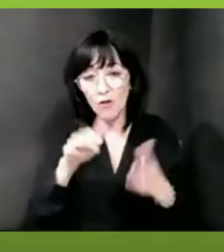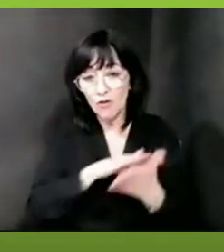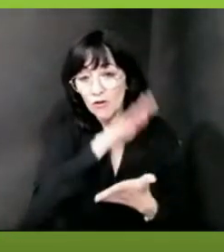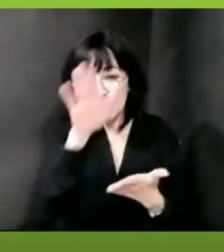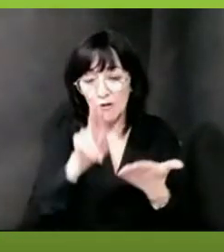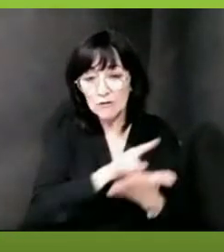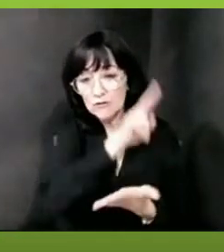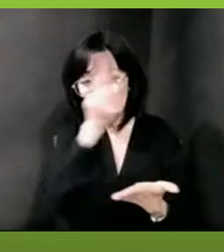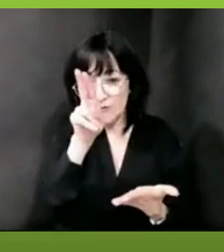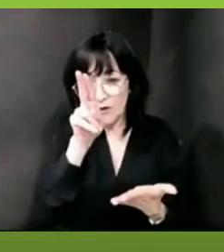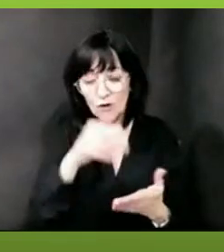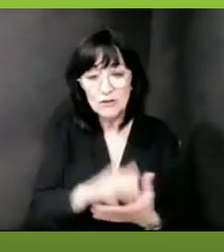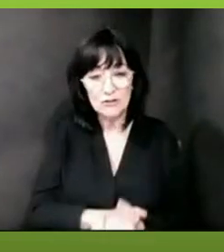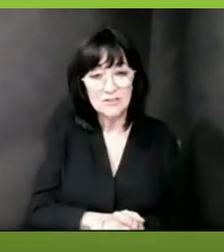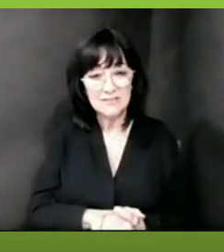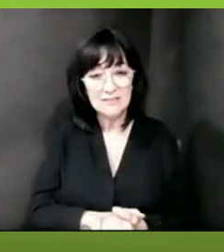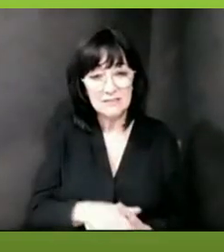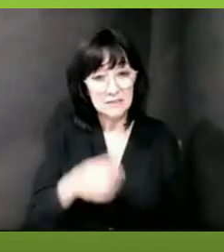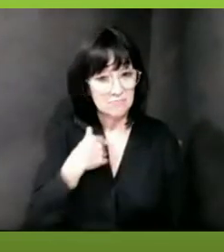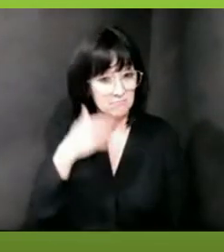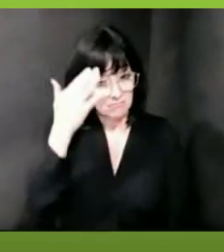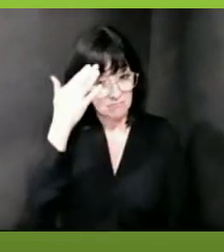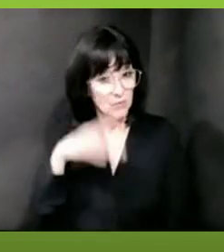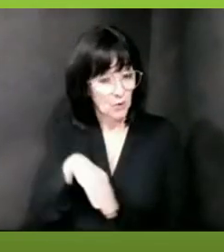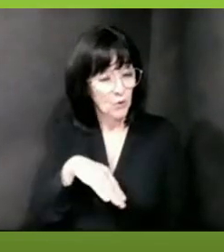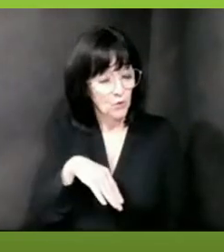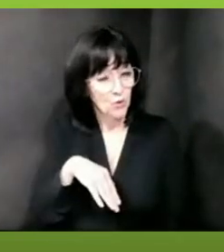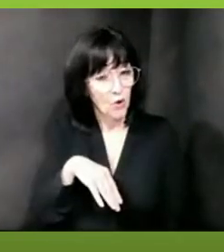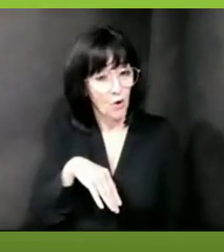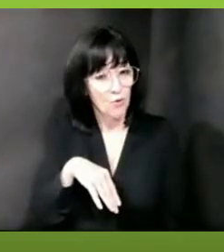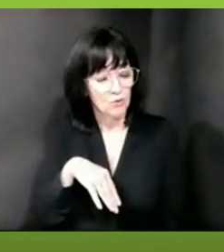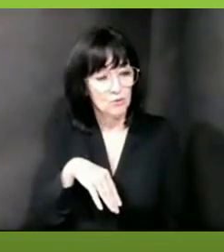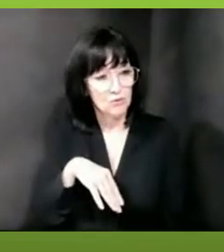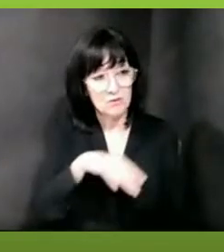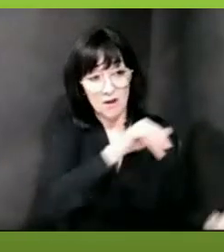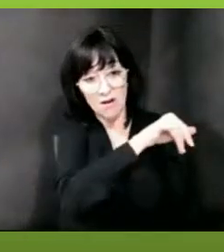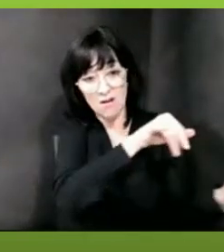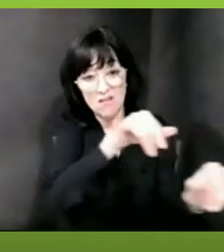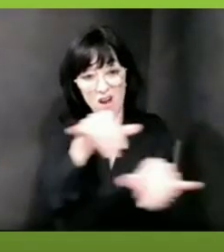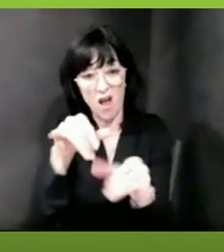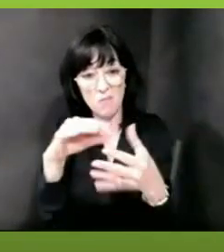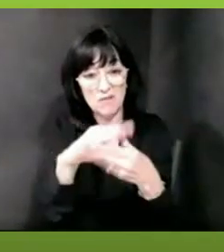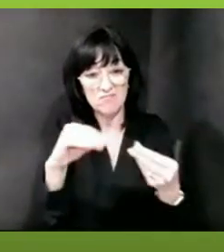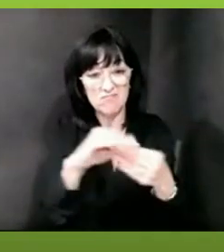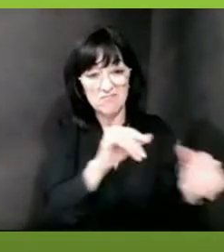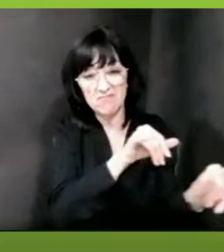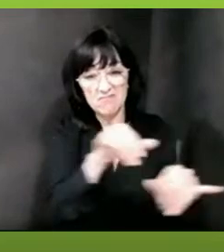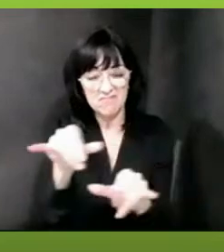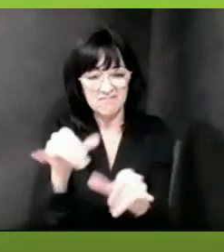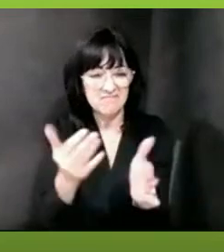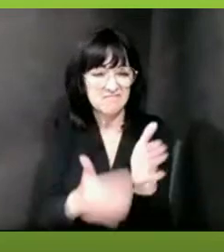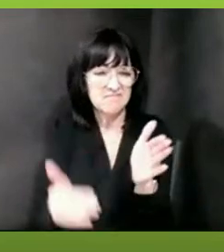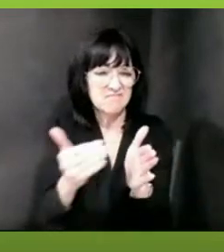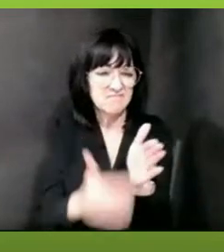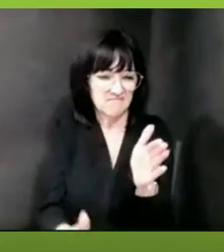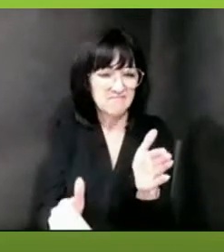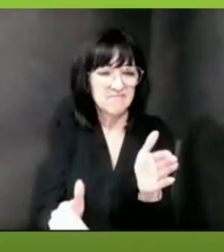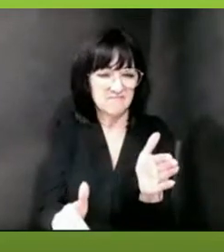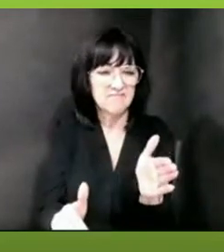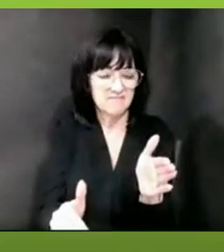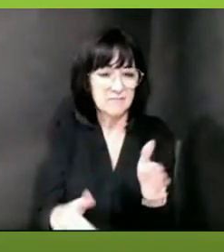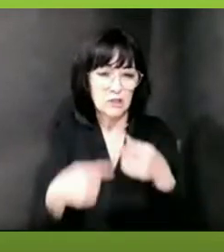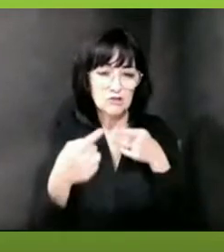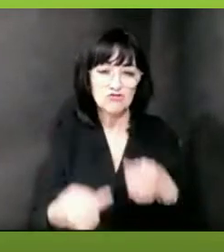know one thing that has really been in common is all of our struggle to figure out this new